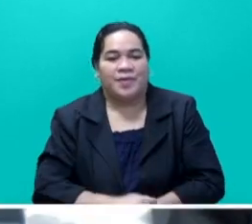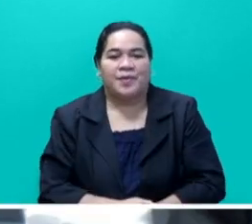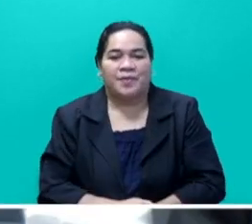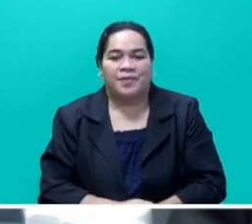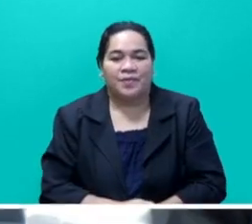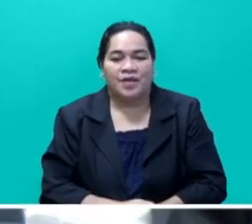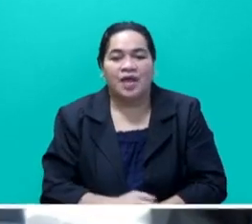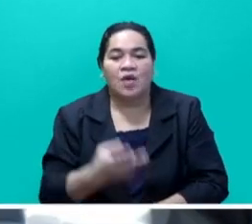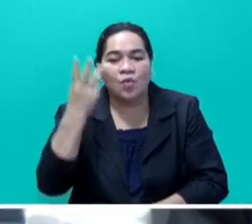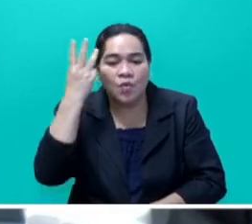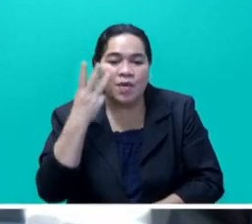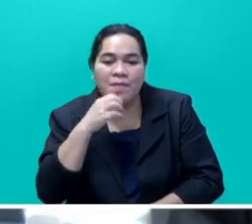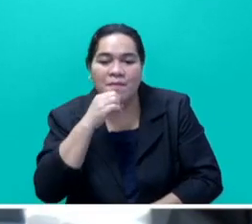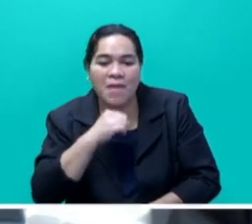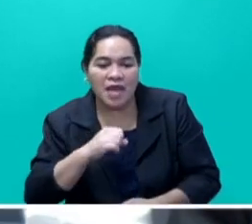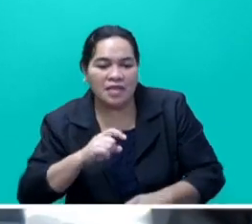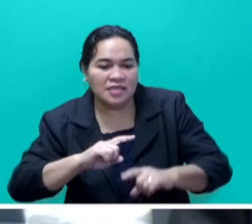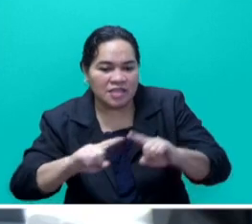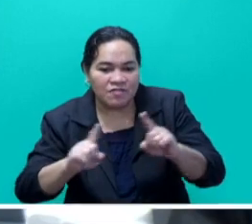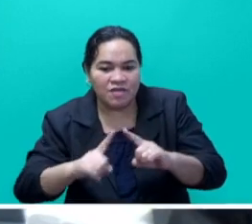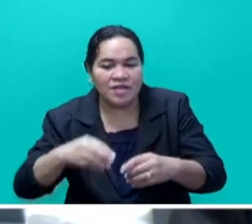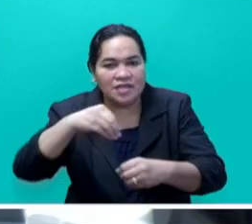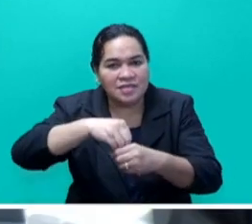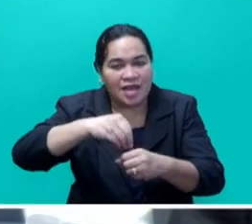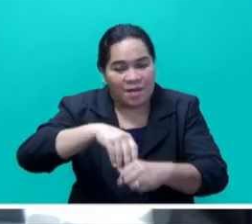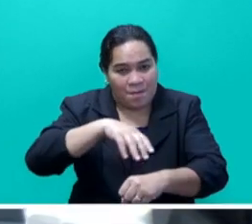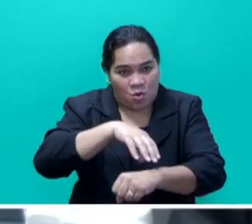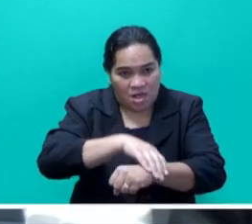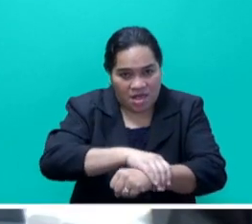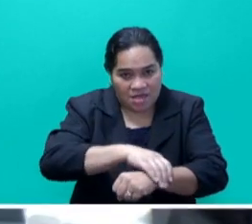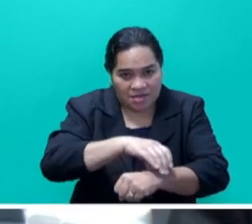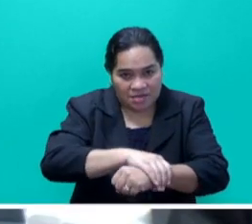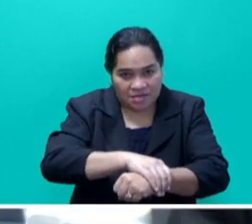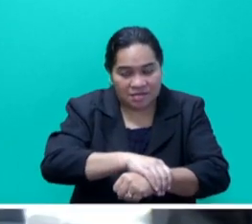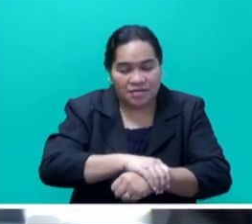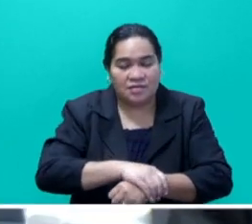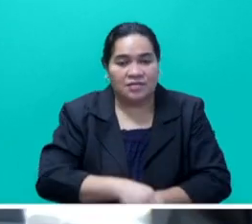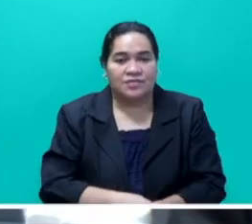men and women of all ranks in the Fiji Police Force for